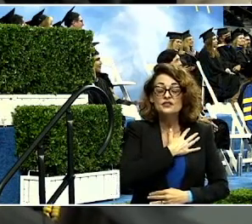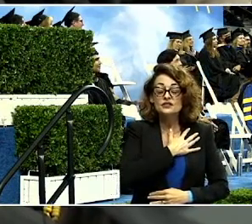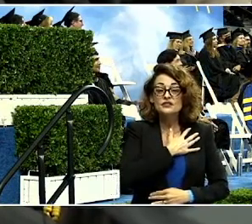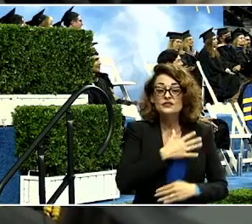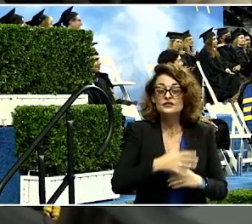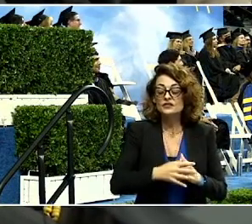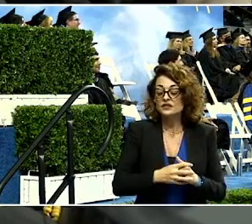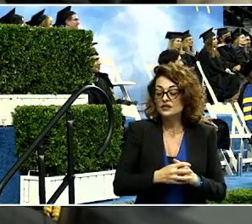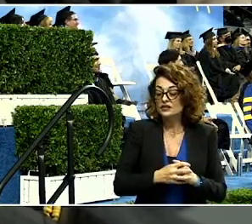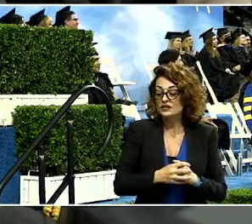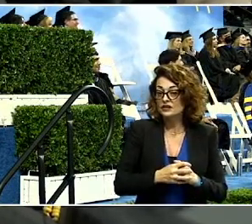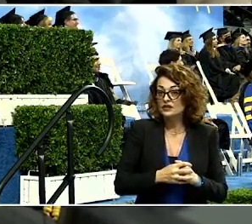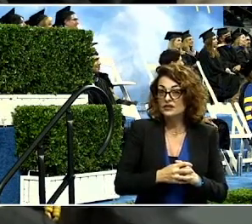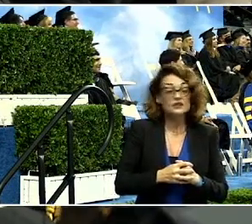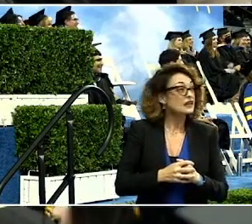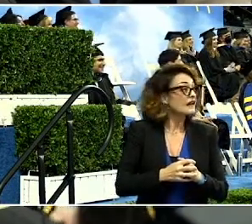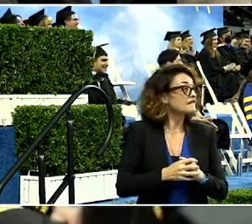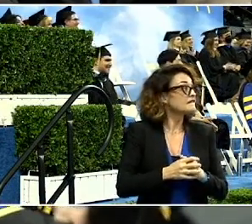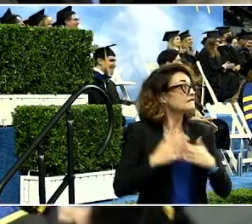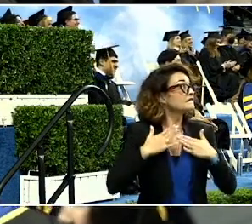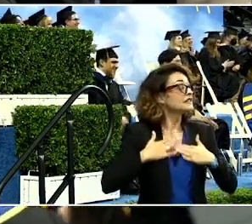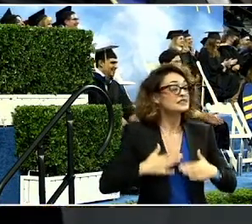science.